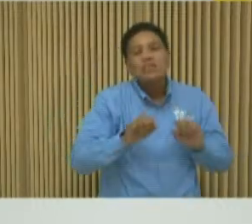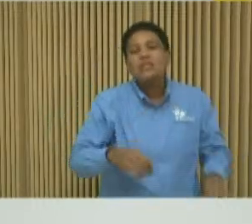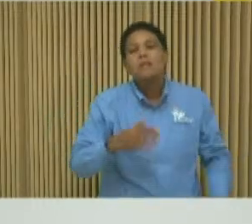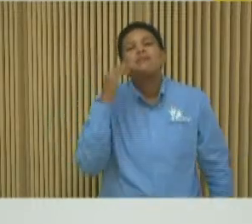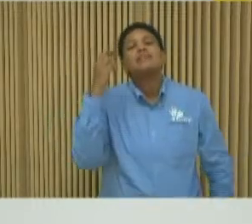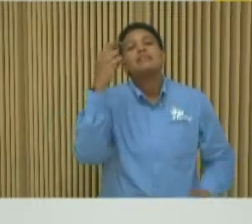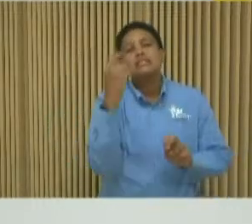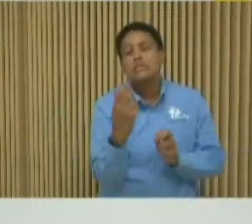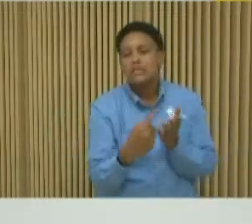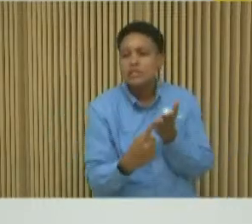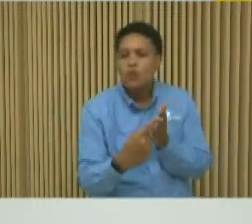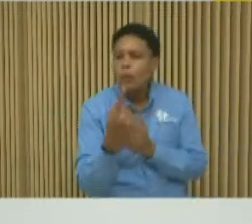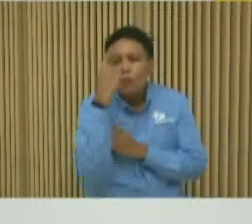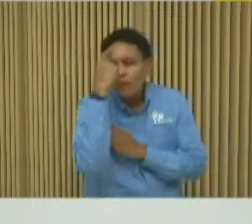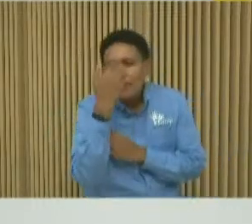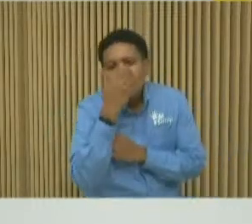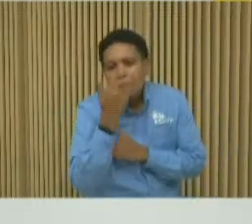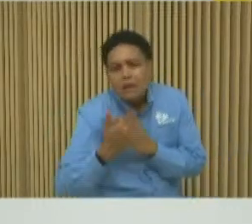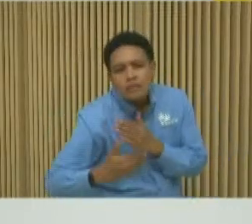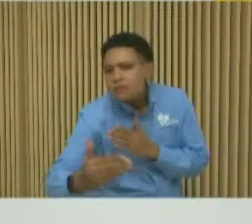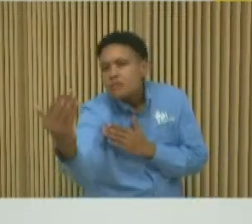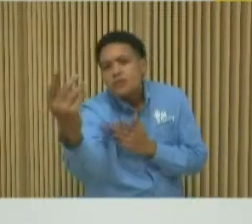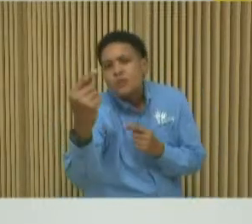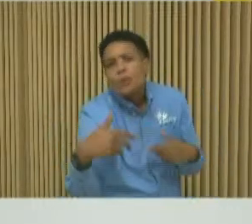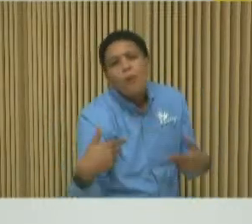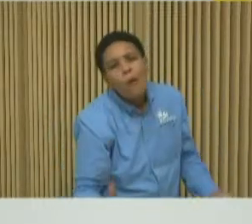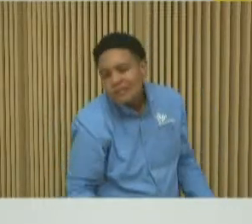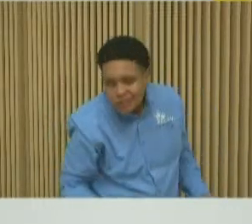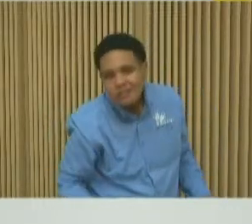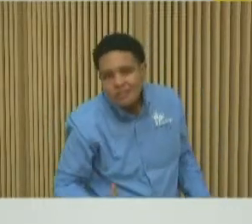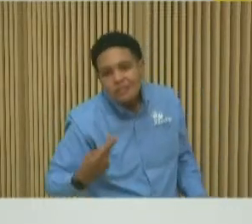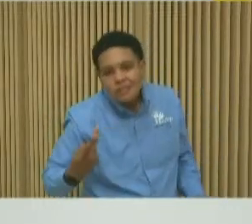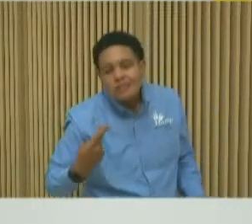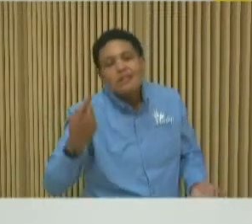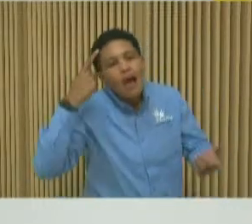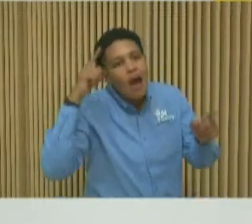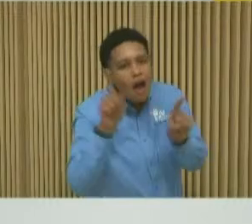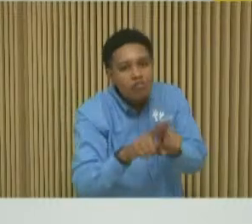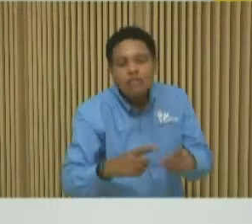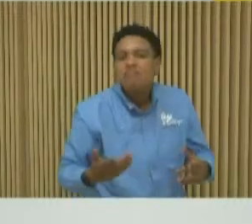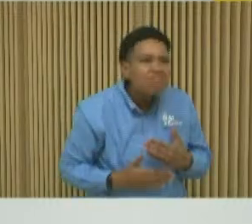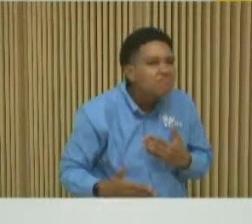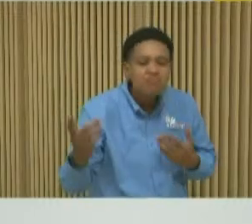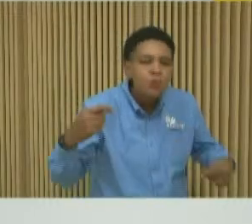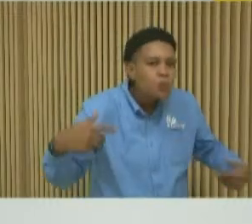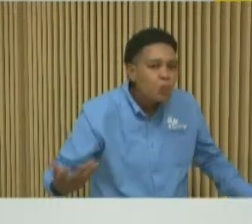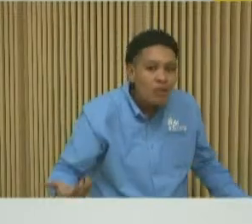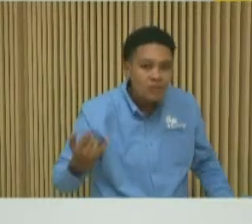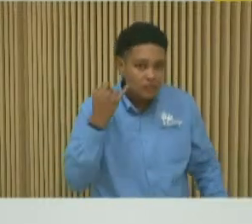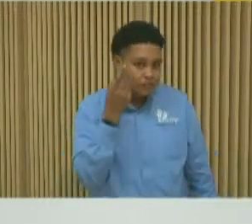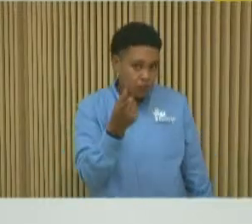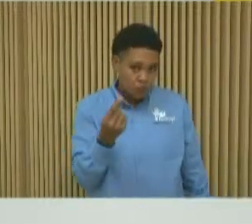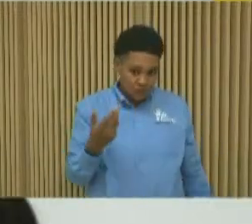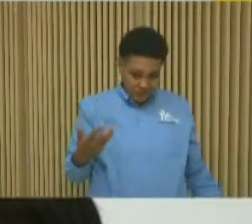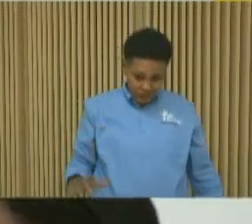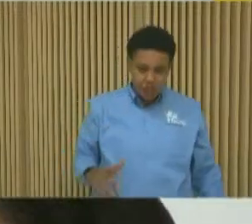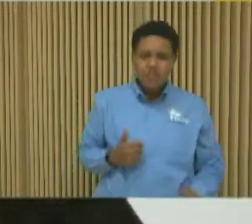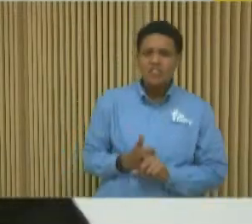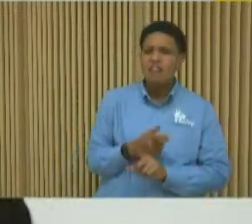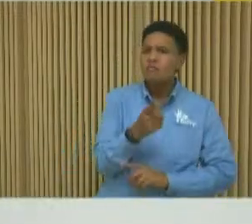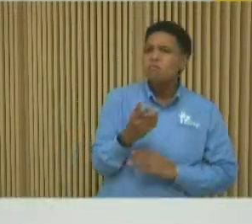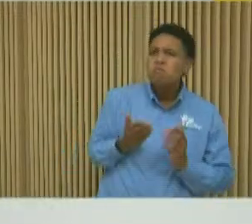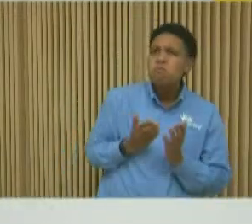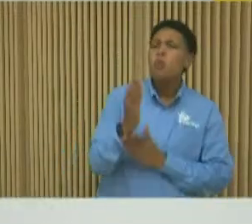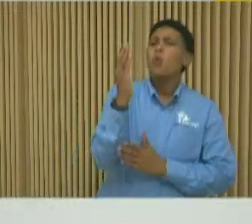that involves both parties coming to that solution. And what it will do is that if you do that and you go